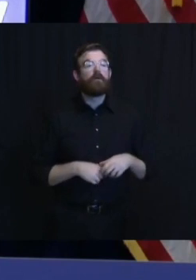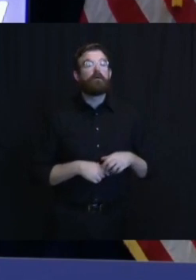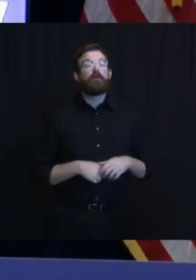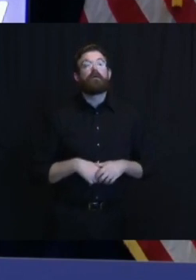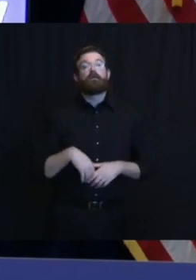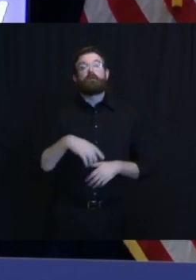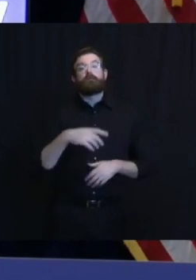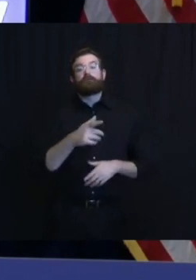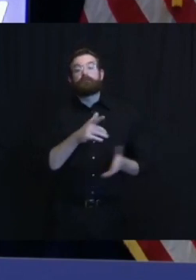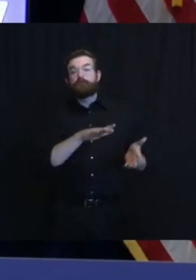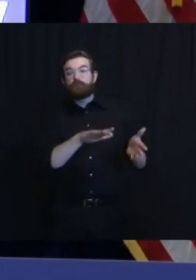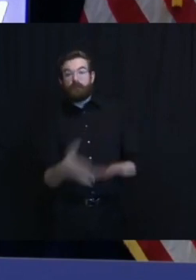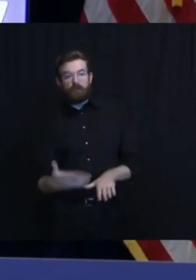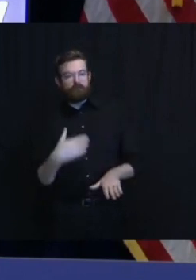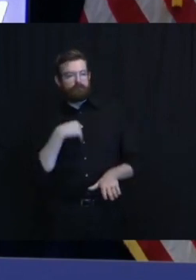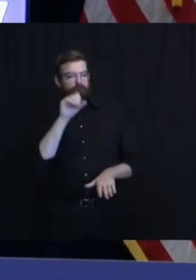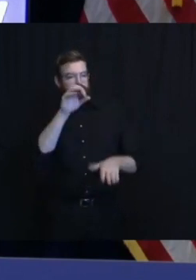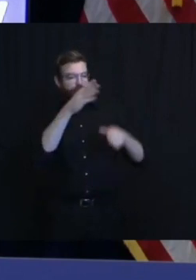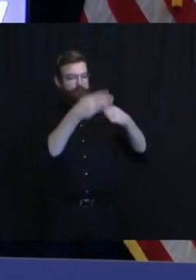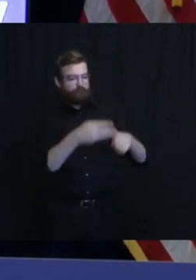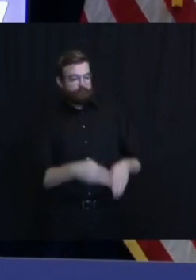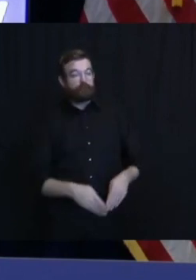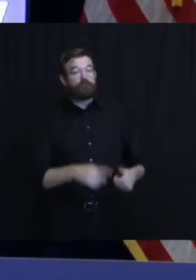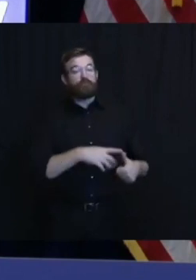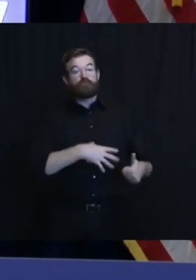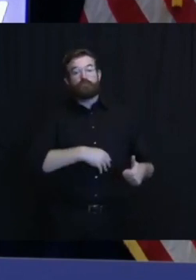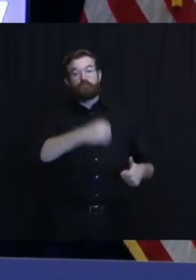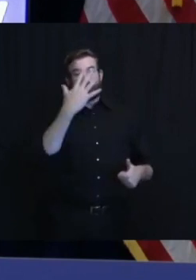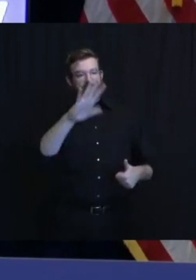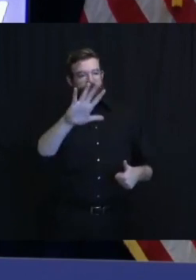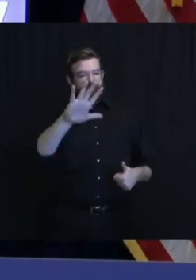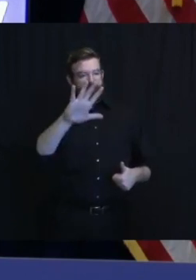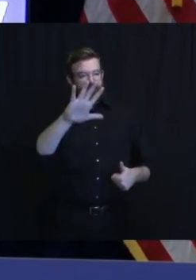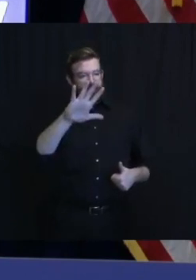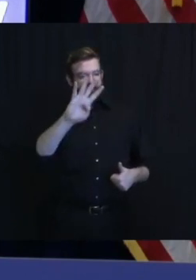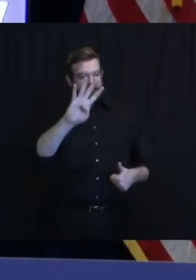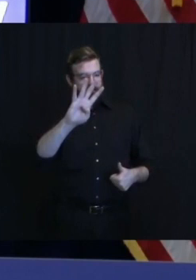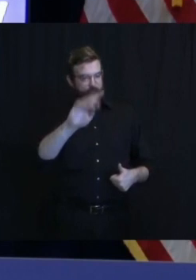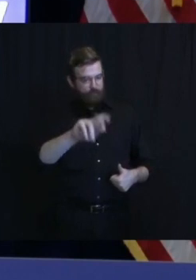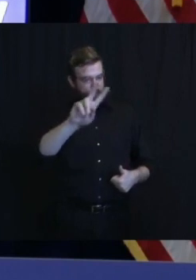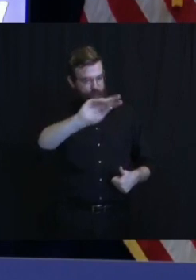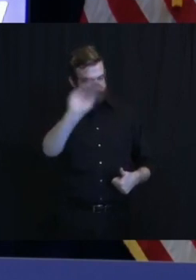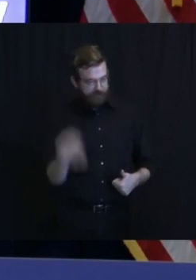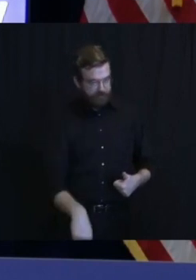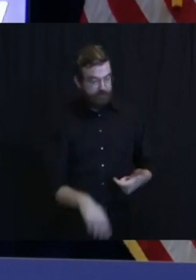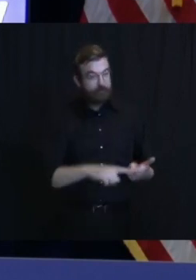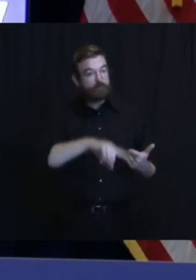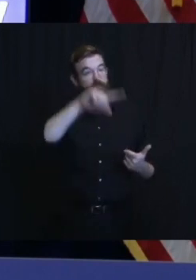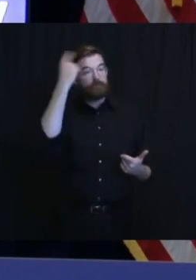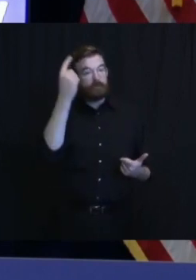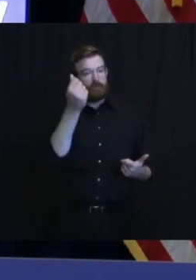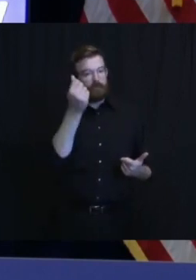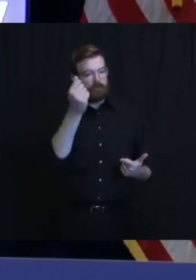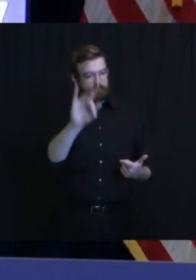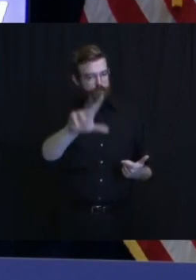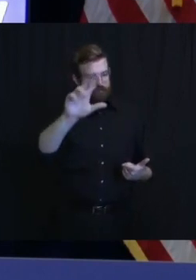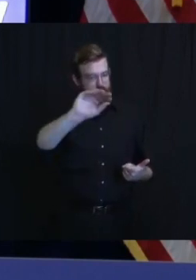black 18.3, Hispanic 20.2, Asian 5.5, and other